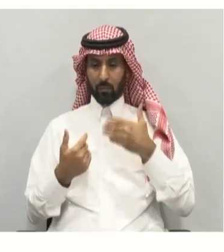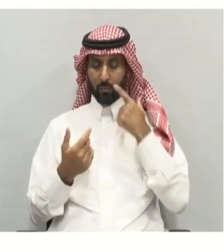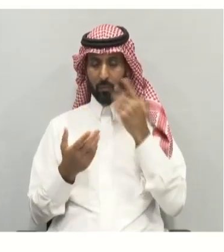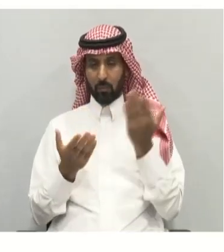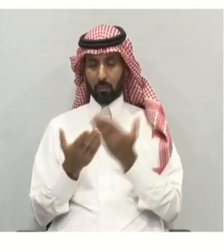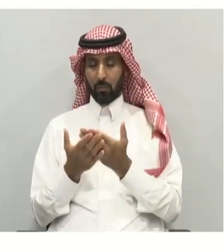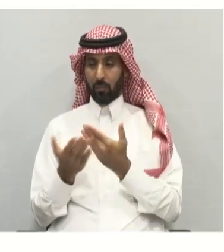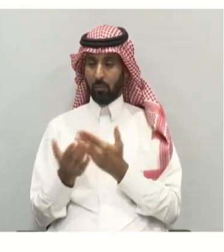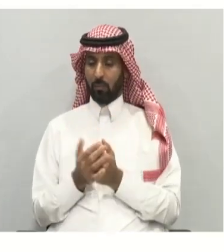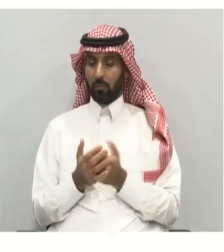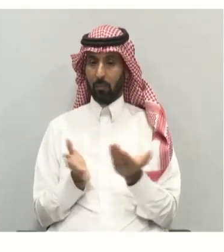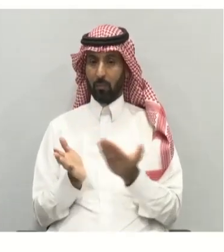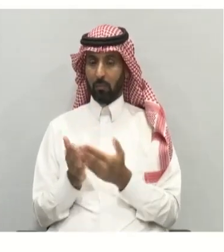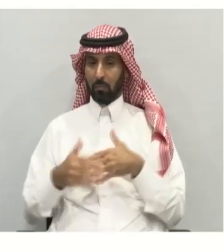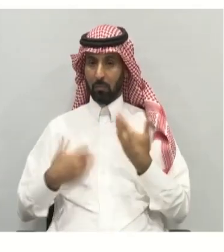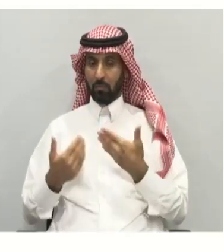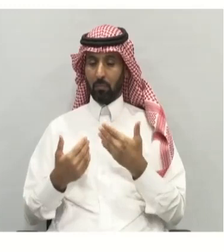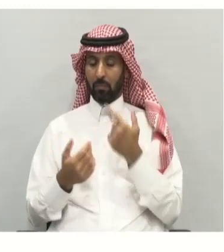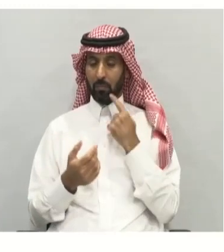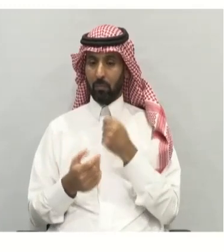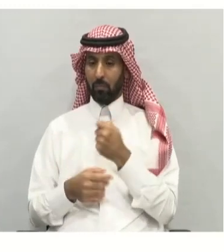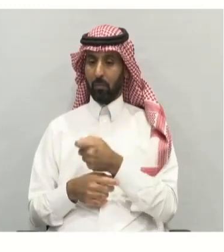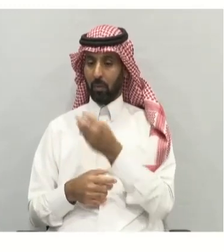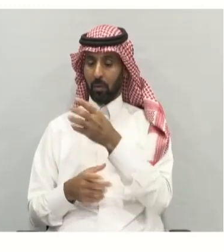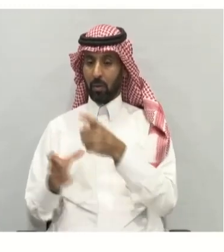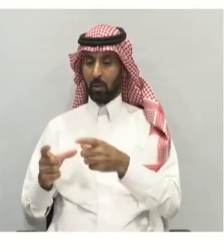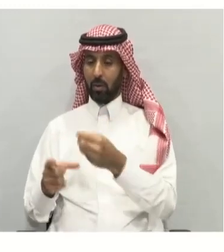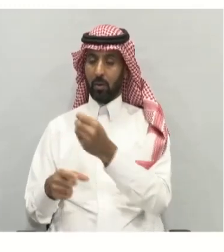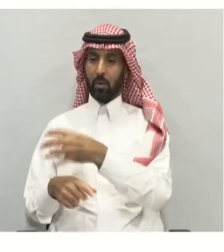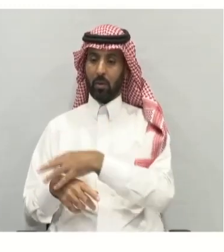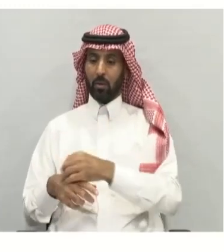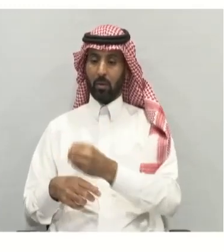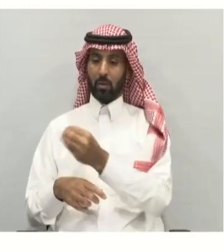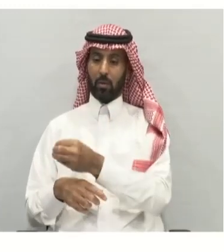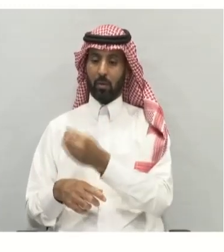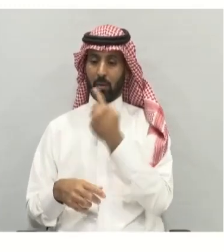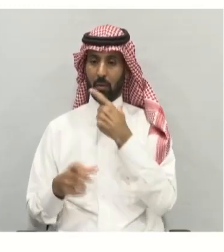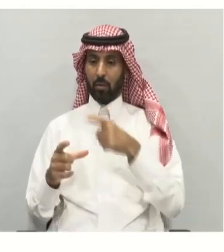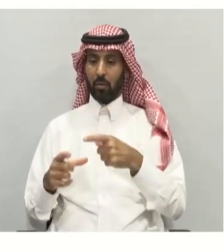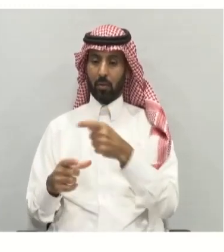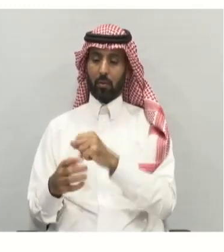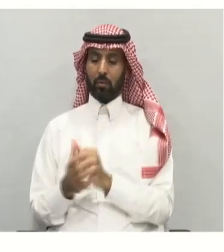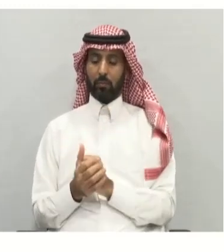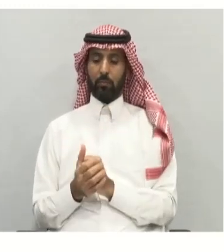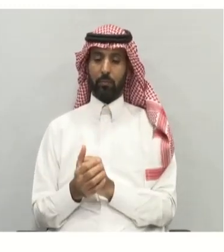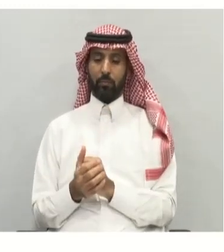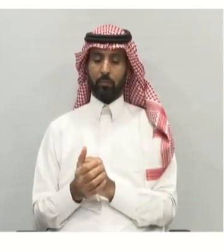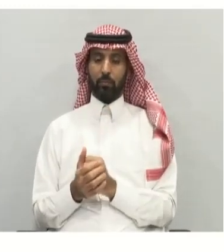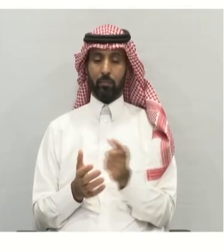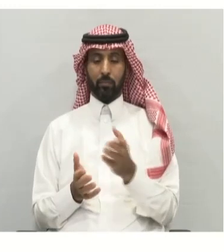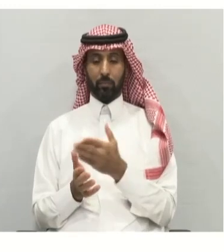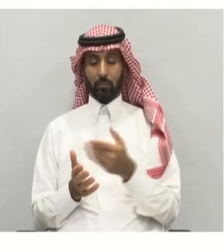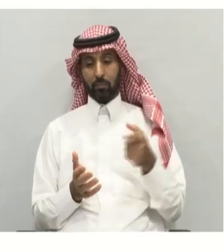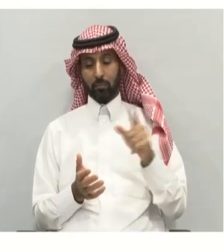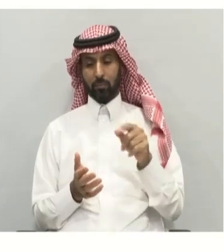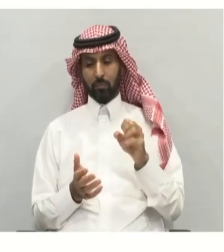generous to each other, and they donate food to the poor, and as we call it zakat al-fitr. And also